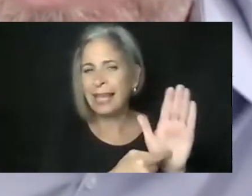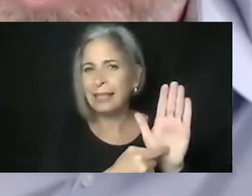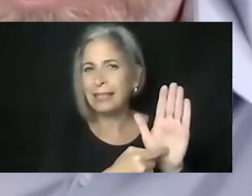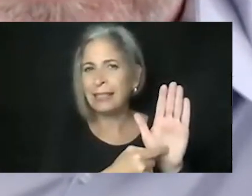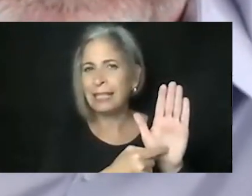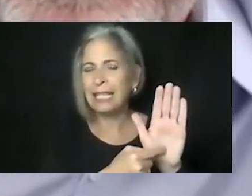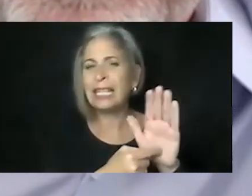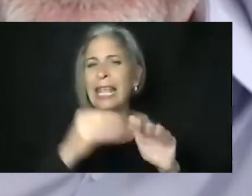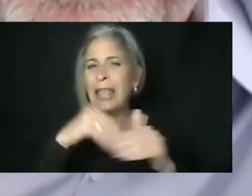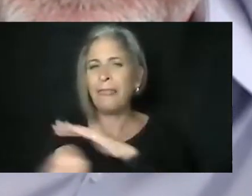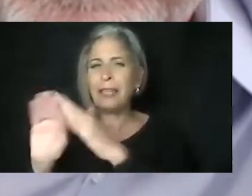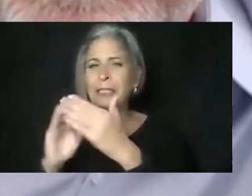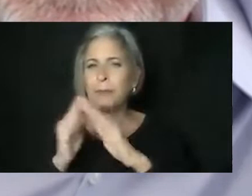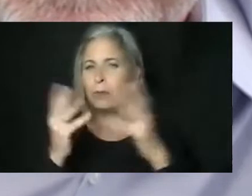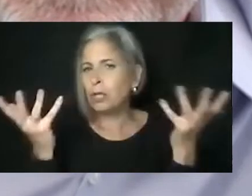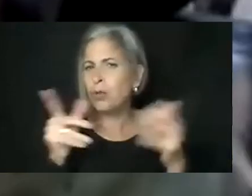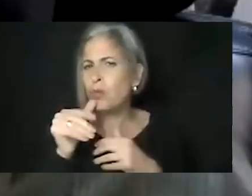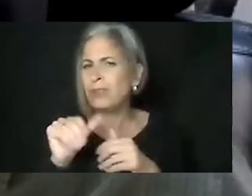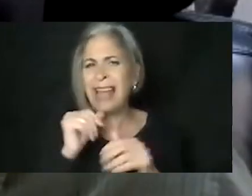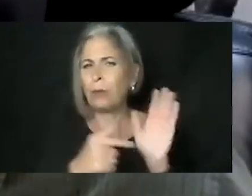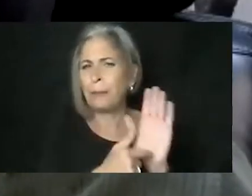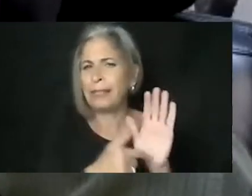corners of the community?